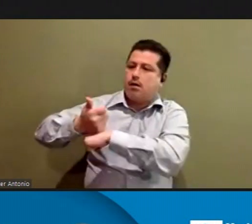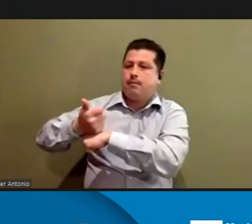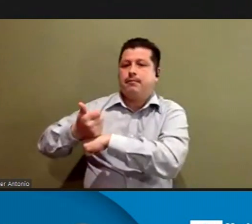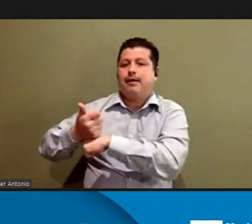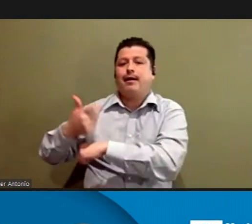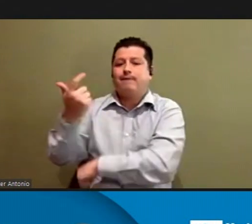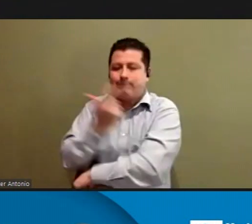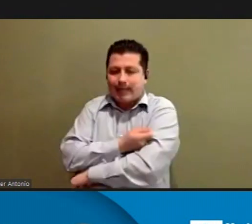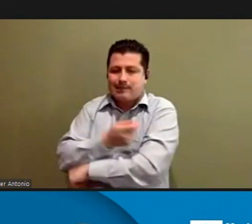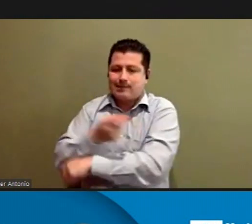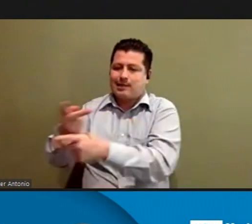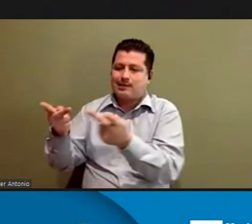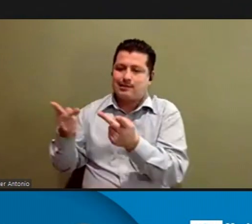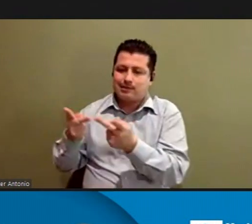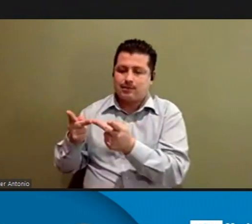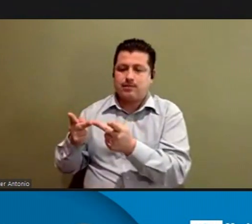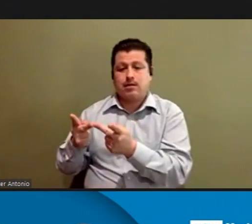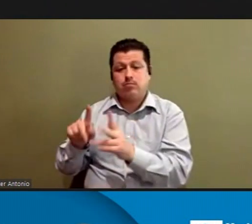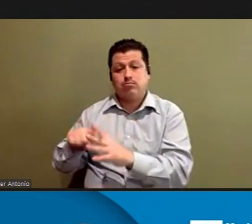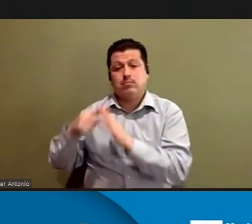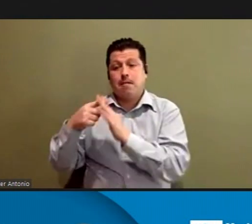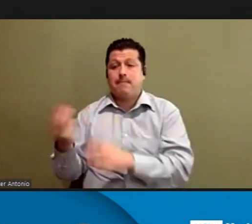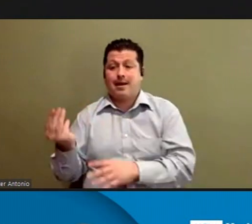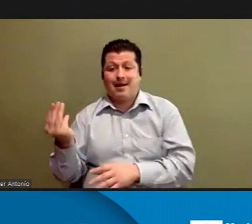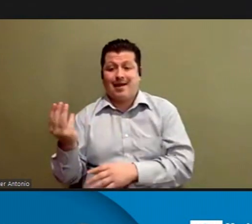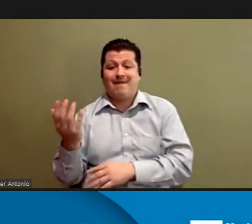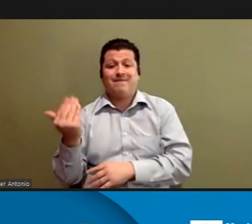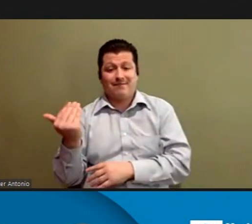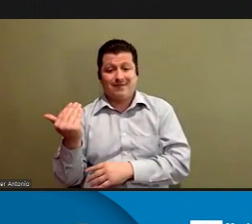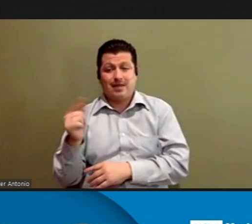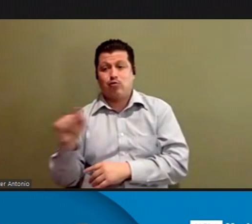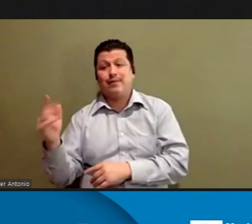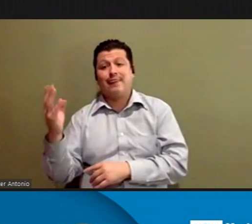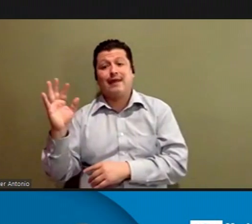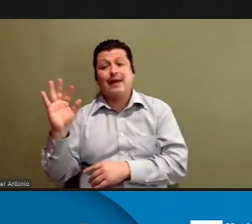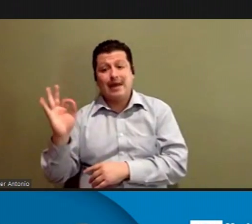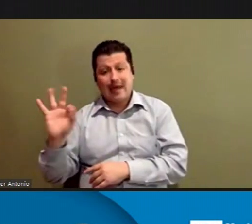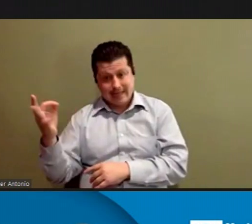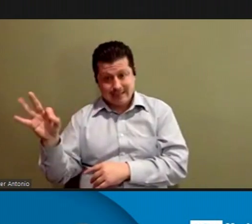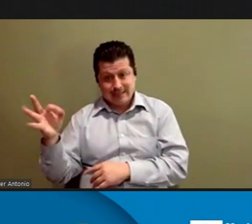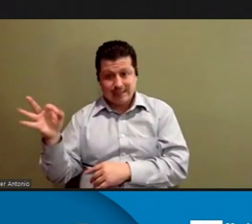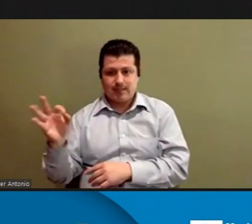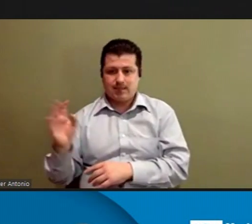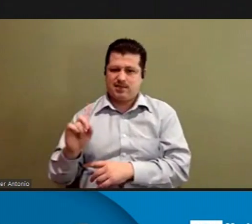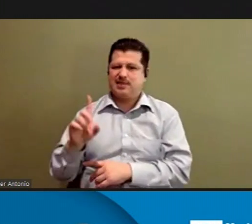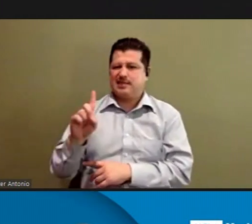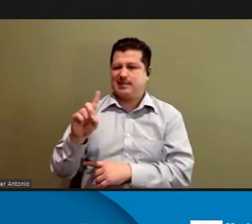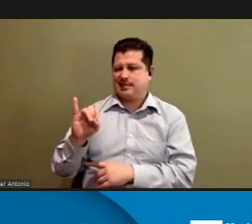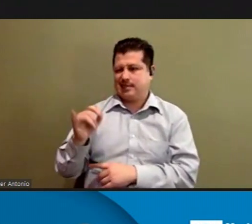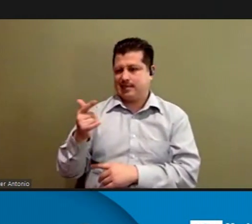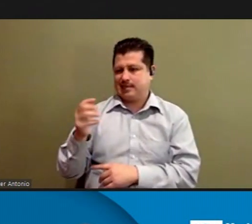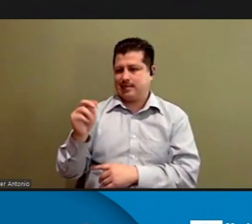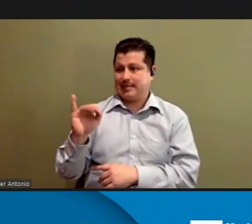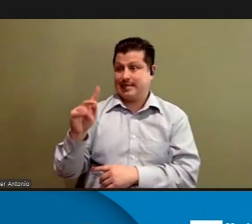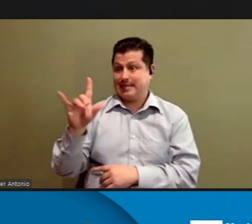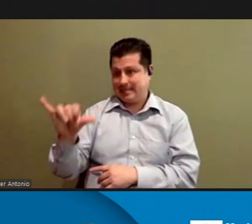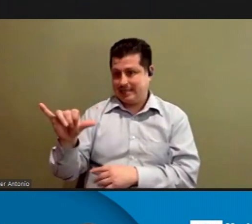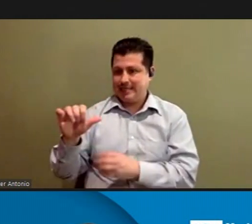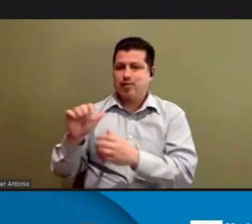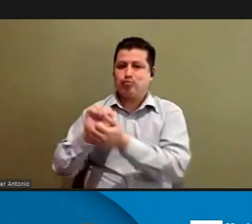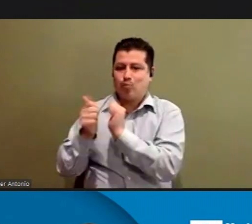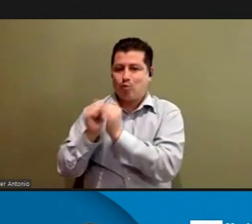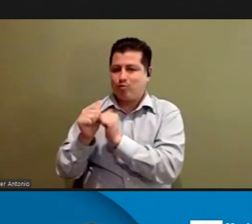Dignity beginning Monday, the 15th through the 19th. And Dignity, you know, is right there, our Dignity Sports